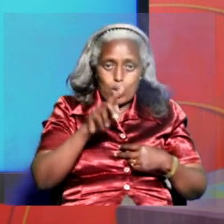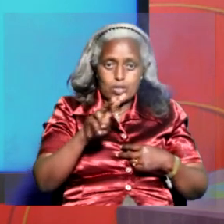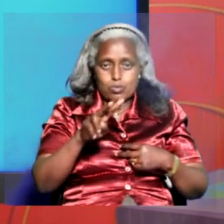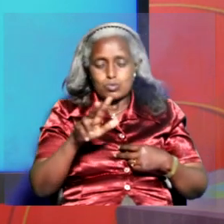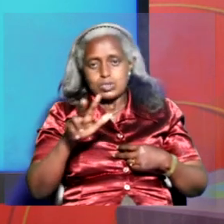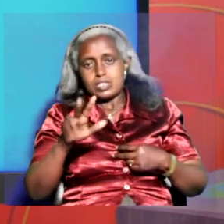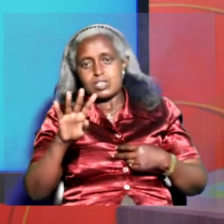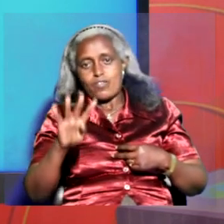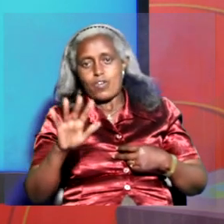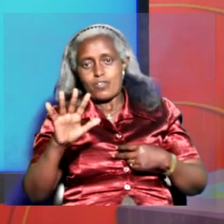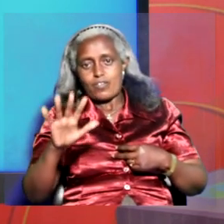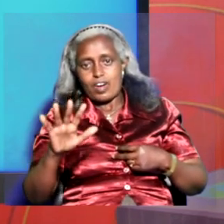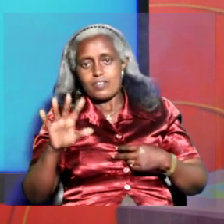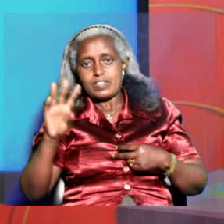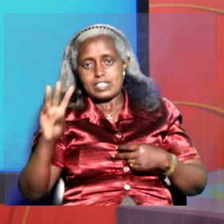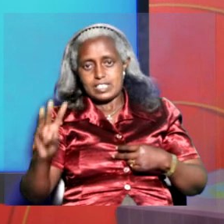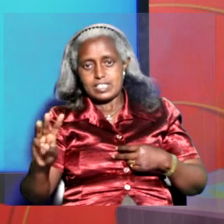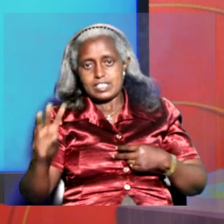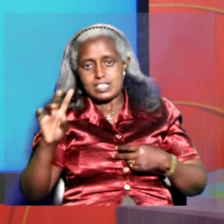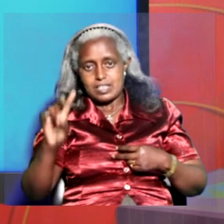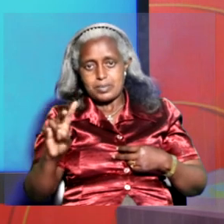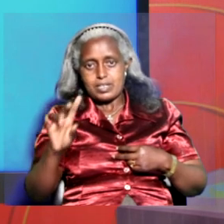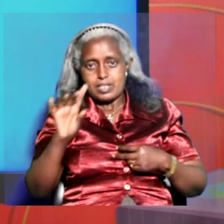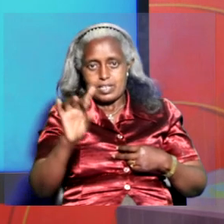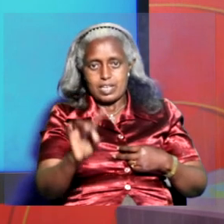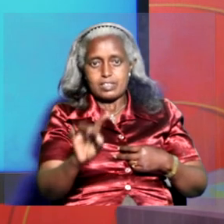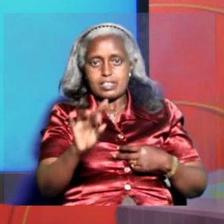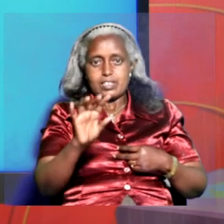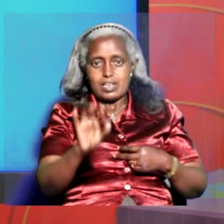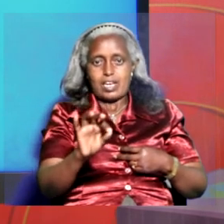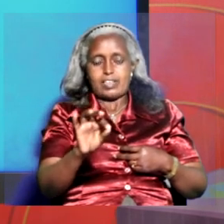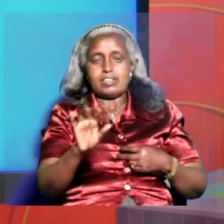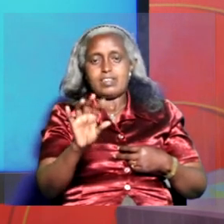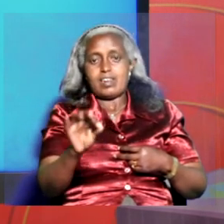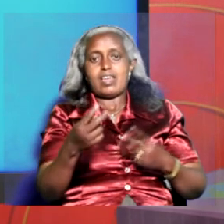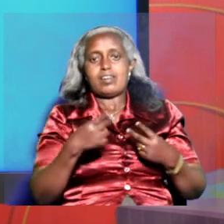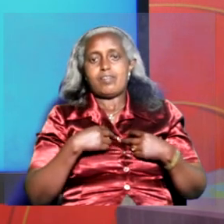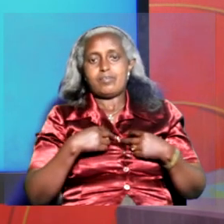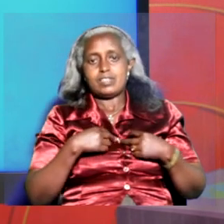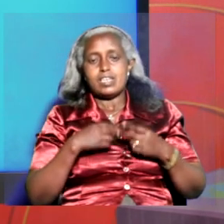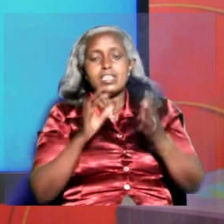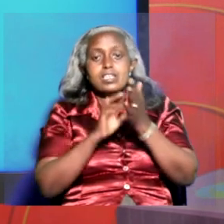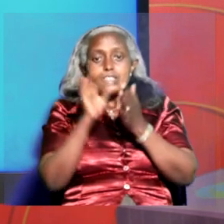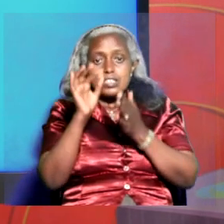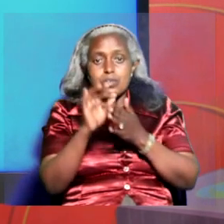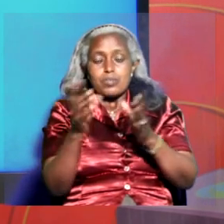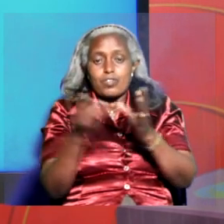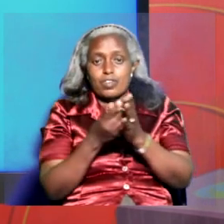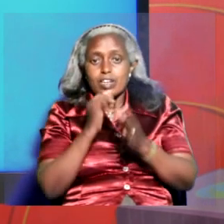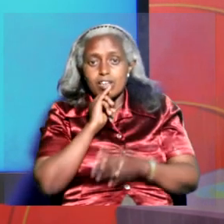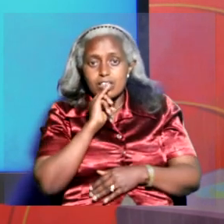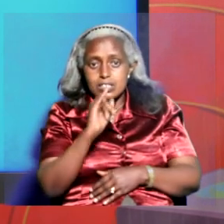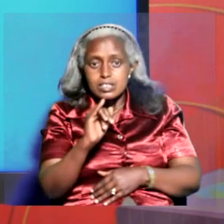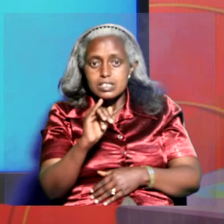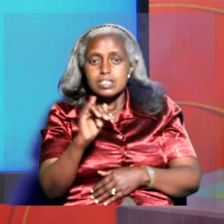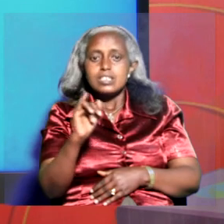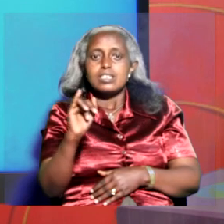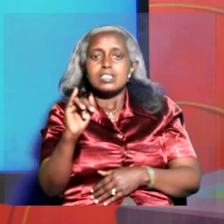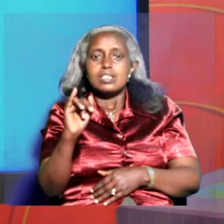2, 3, 4, 5, 6, 7, 8, 9. The number of data is this?